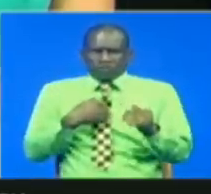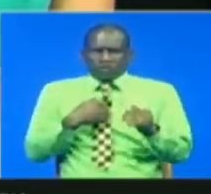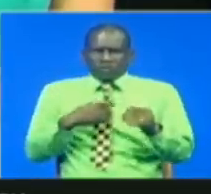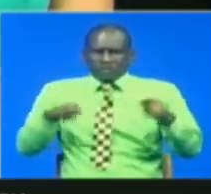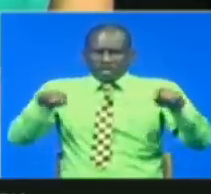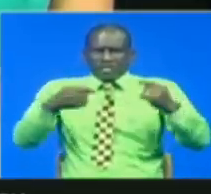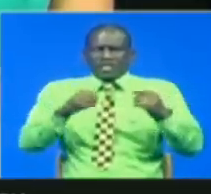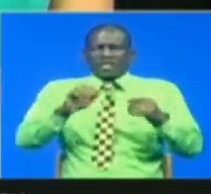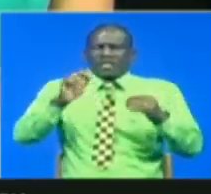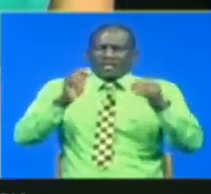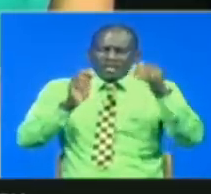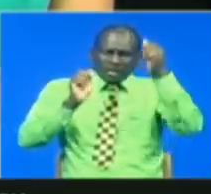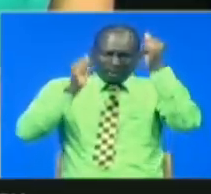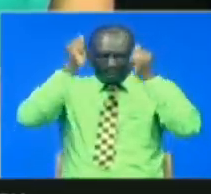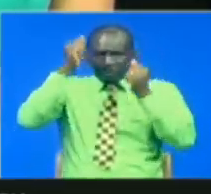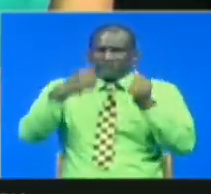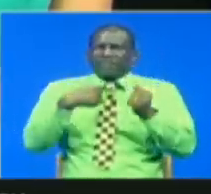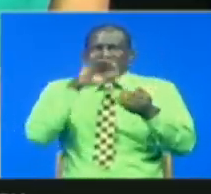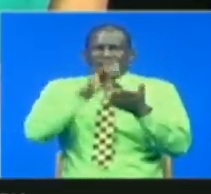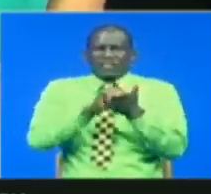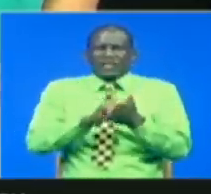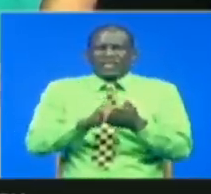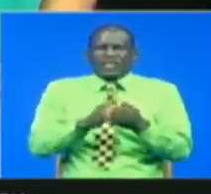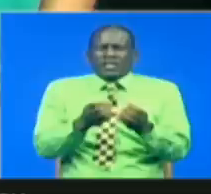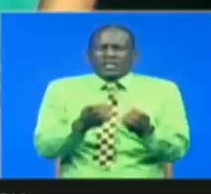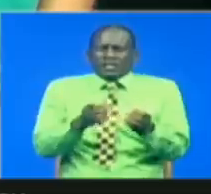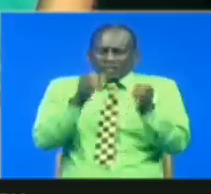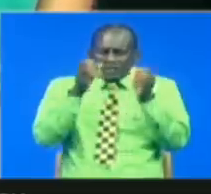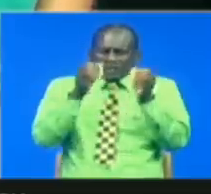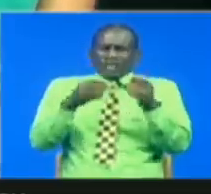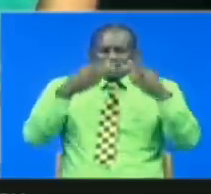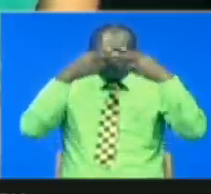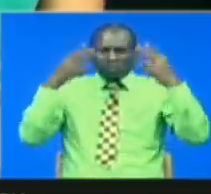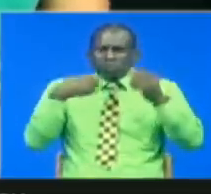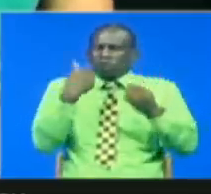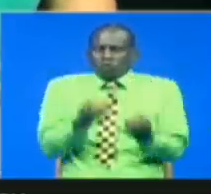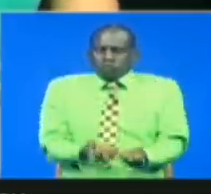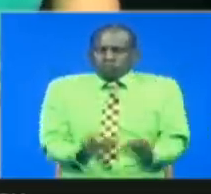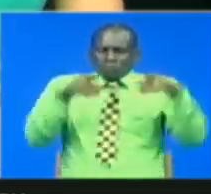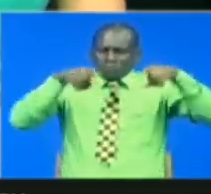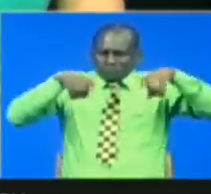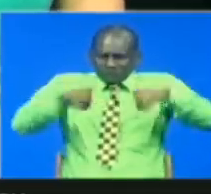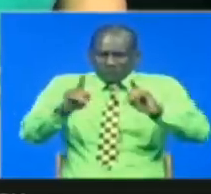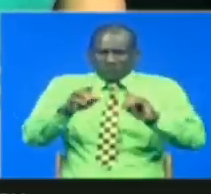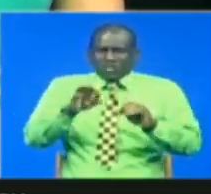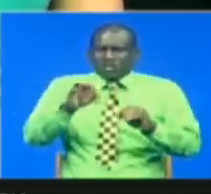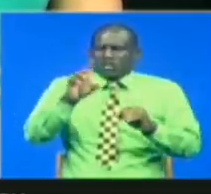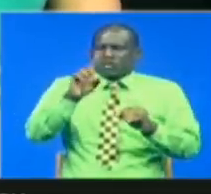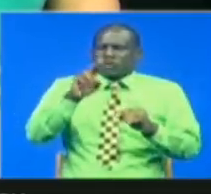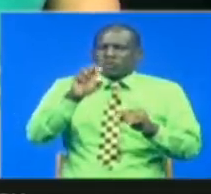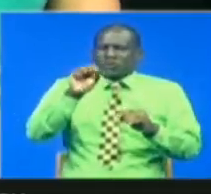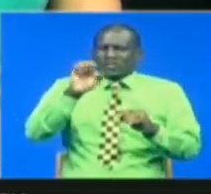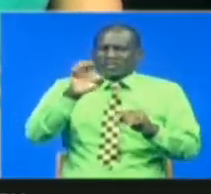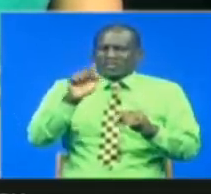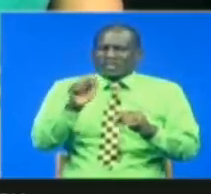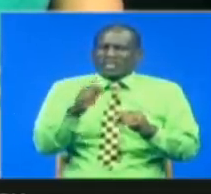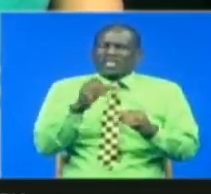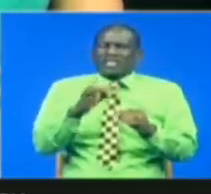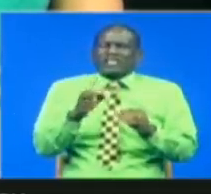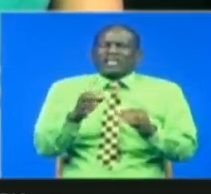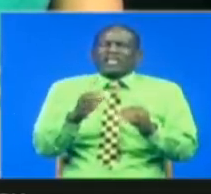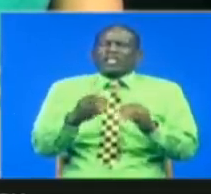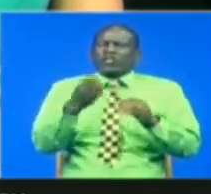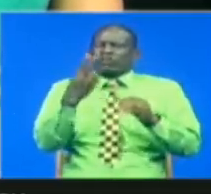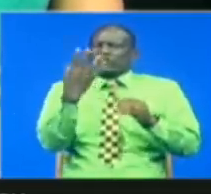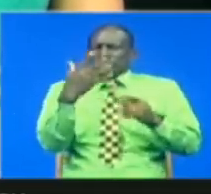Kenya Defense Force has revealed that the suicide bomber who detonated himself at the Dusit complex is 25-year-old Al-Shabaab operative